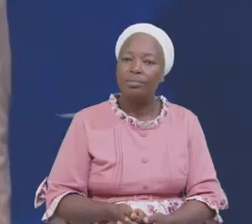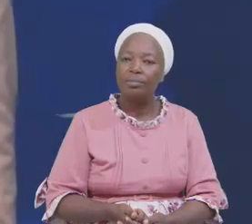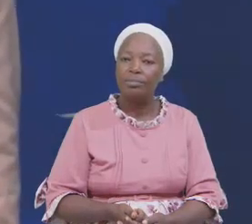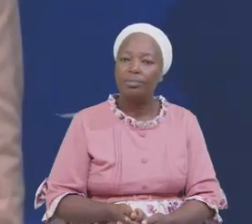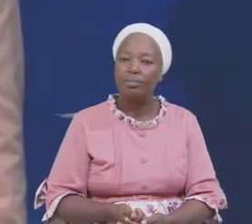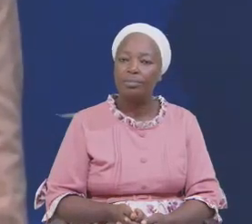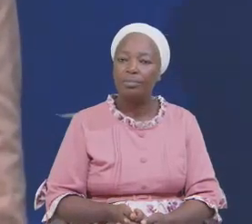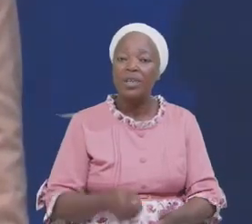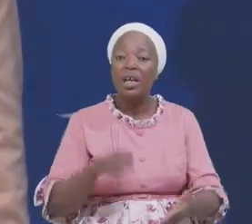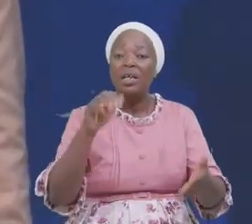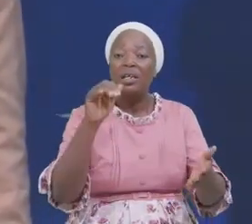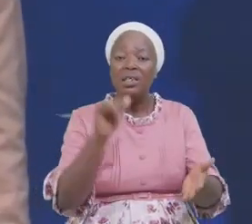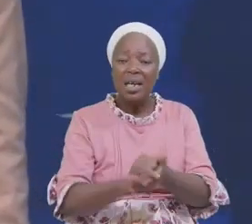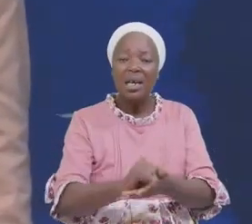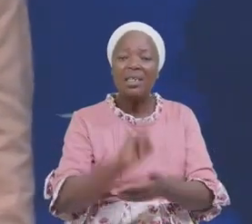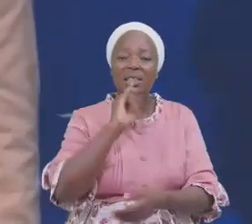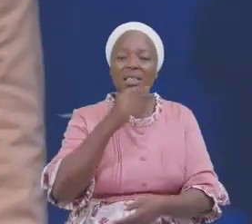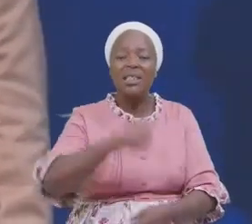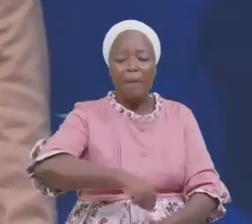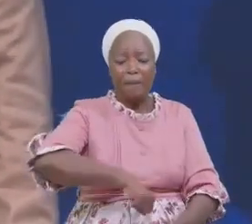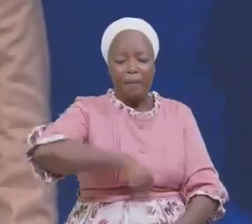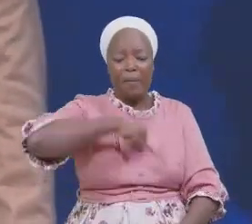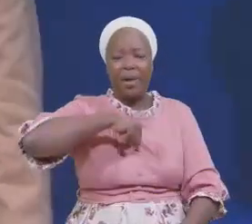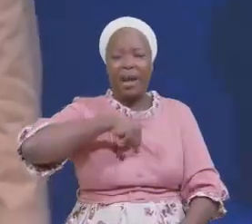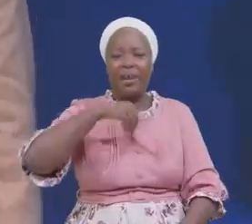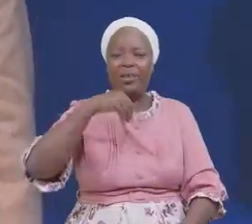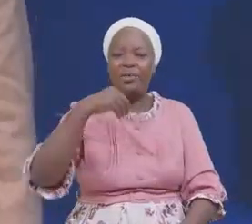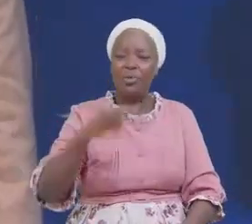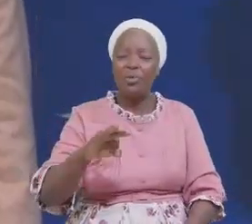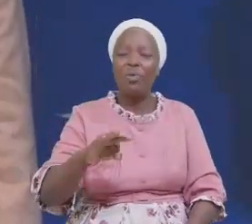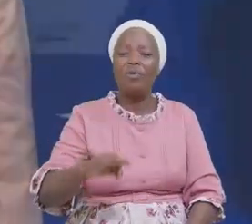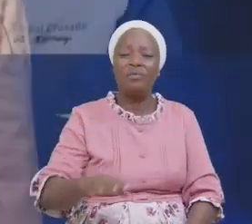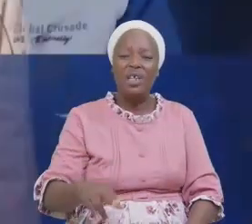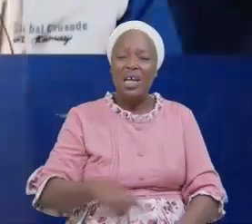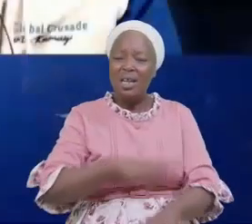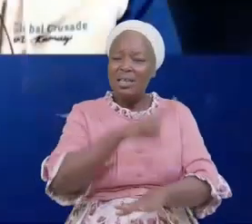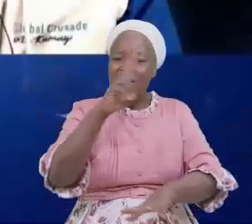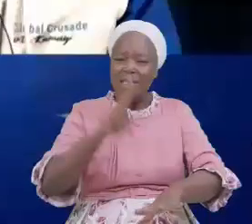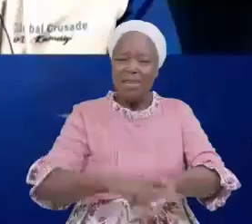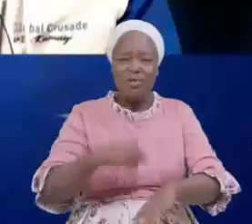That's the pride of the fallen nature.